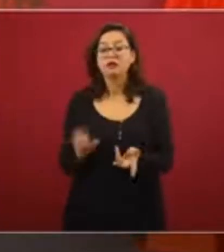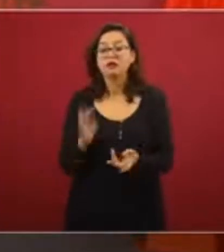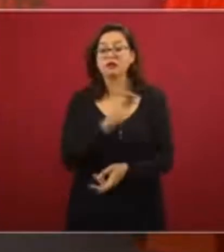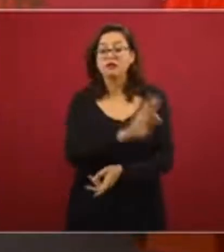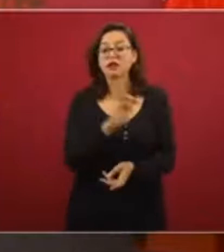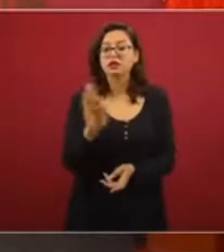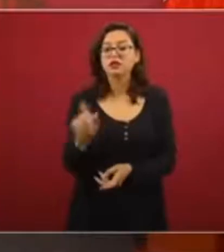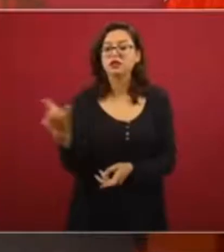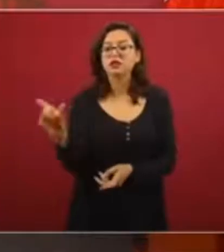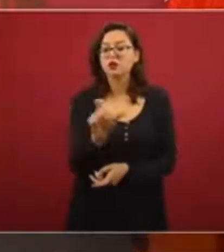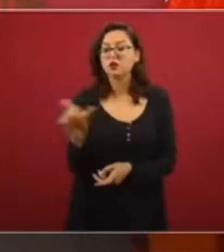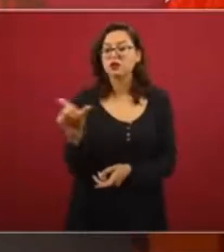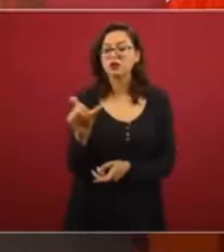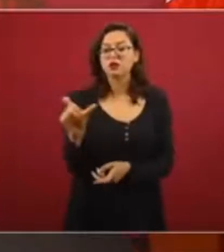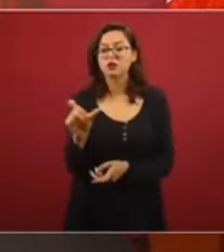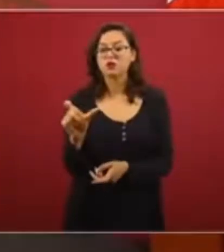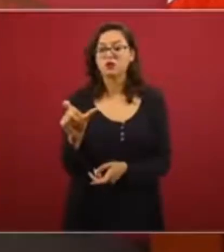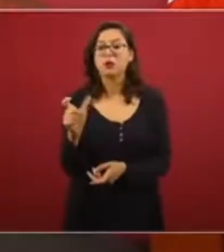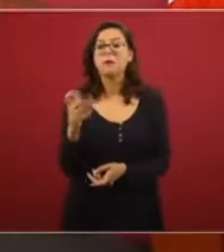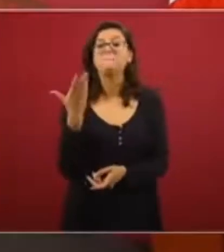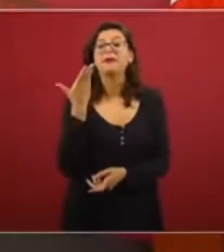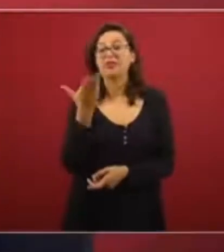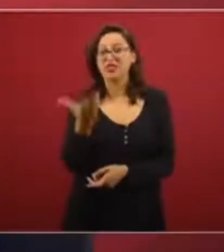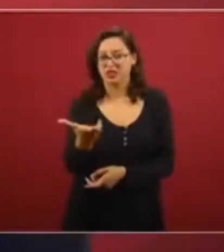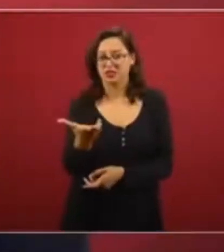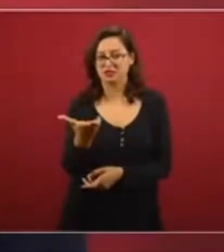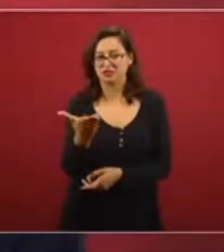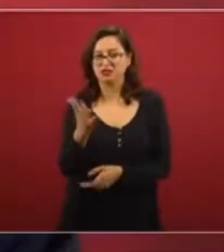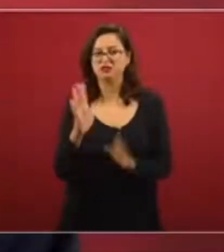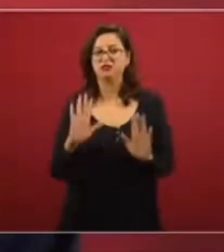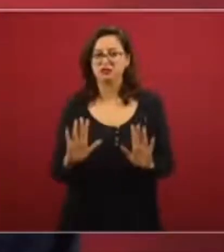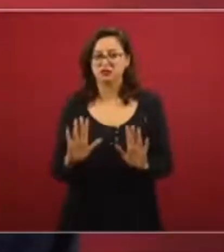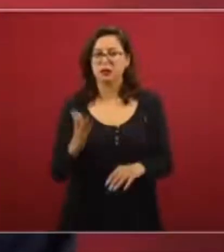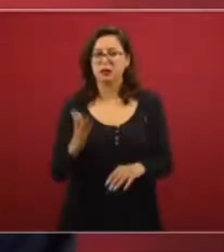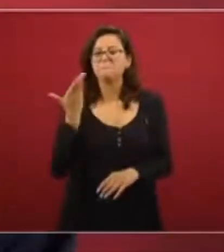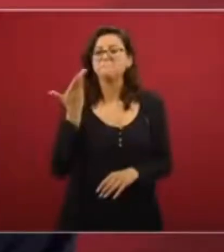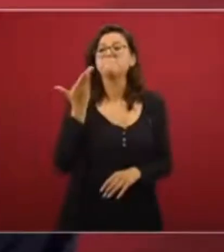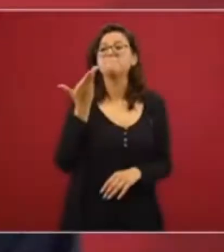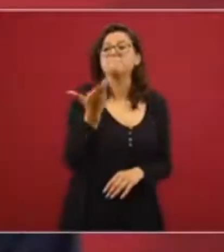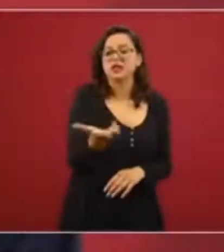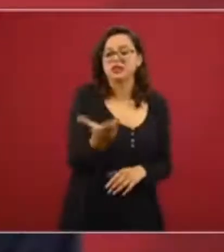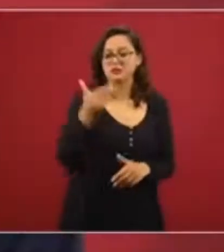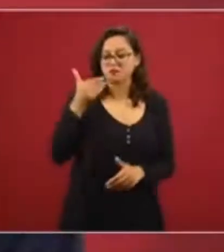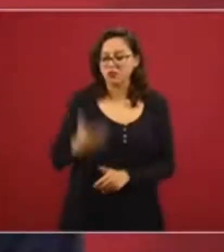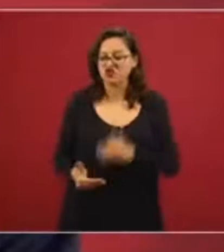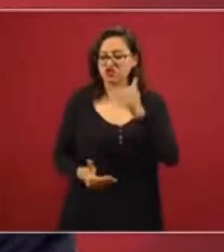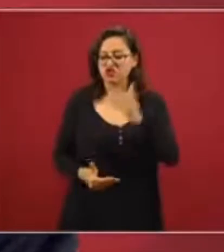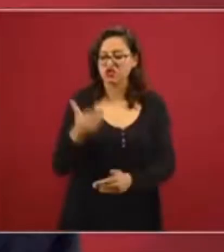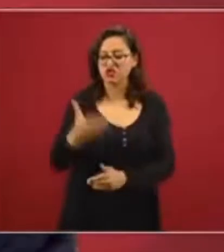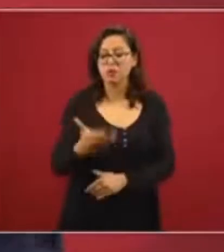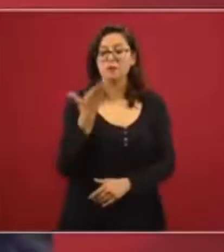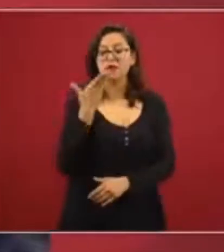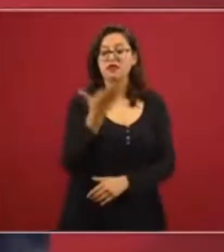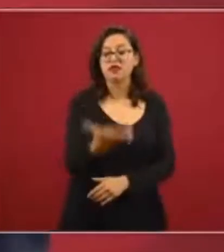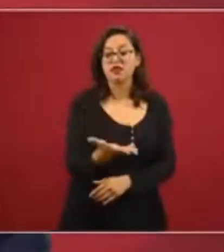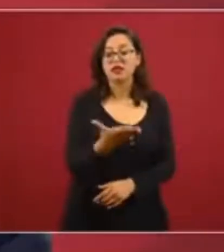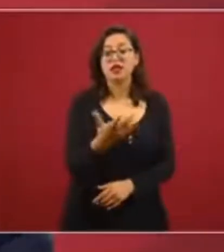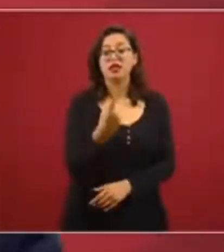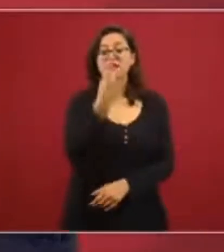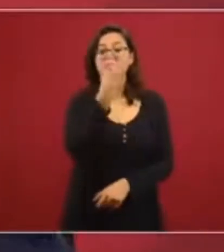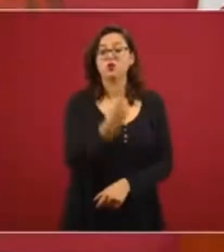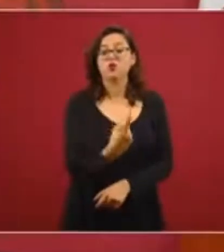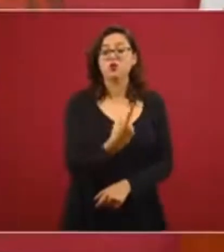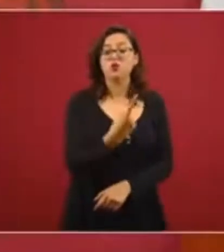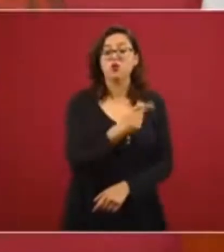De septiembre, mejor dicho, la solicitud, si no se cumple con el procedimiento, del 1 al 15 de